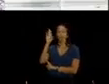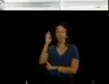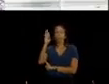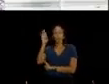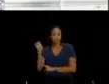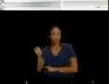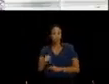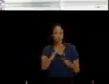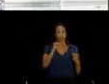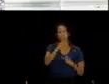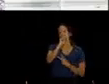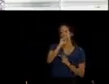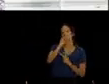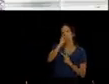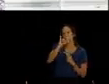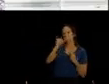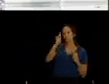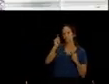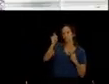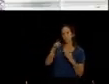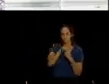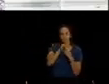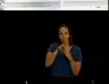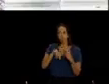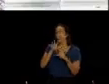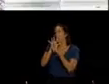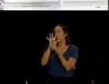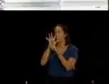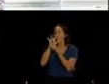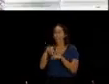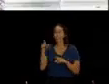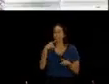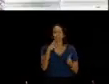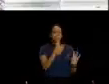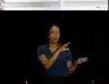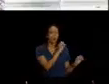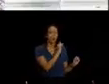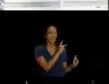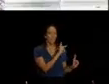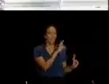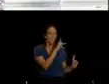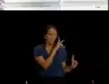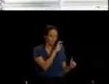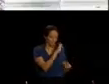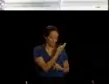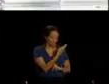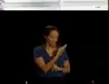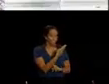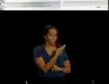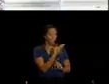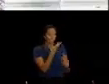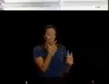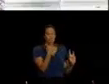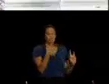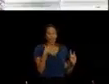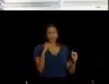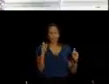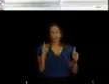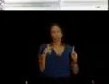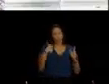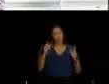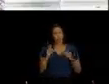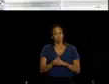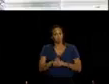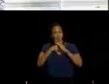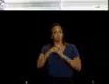the House of Moore. She always giggles whenever I say it. She's like, okay, Keah. And I got to do an Instagram Live with her